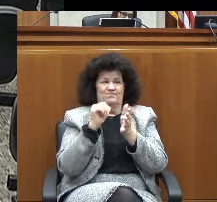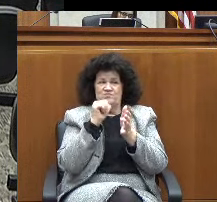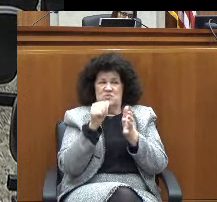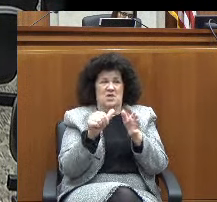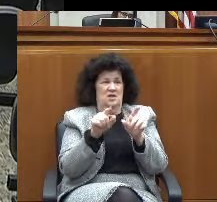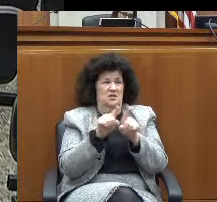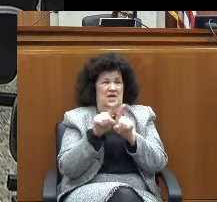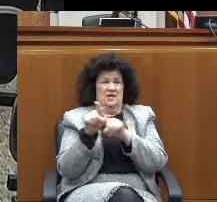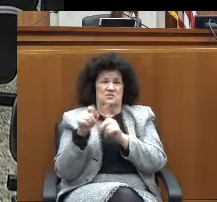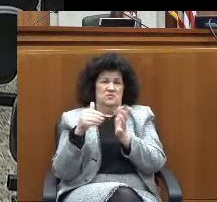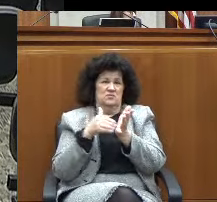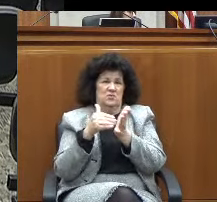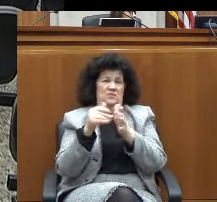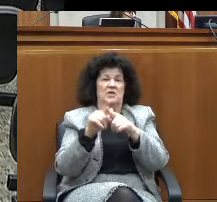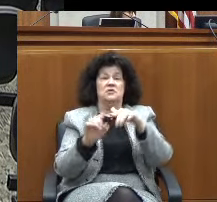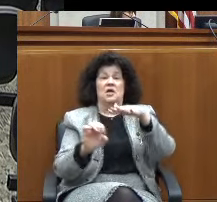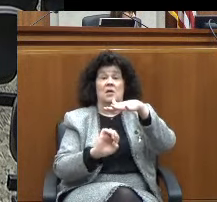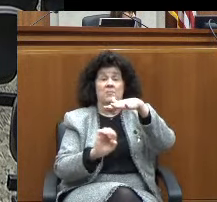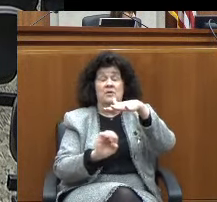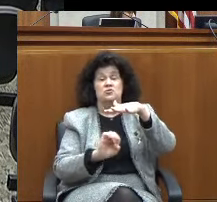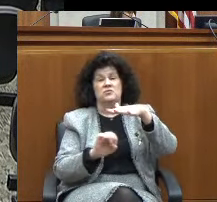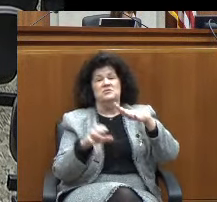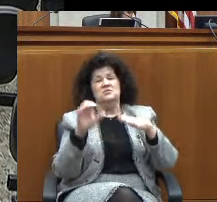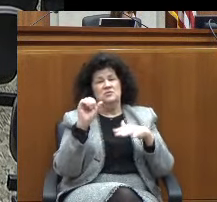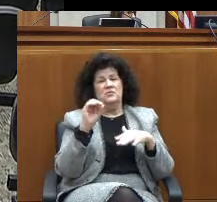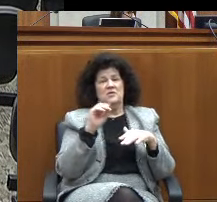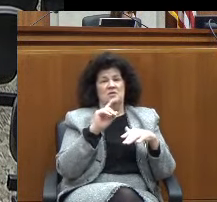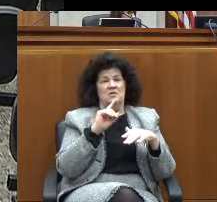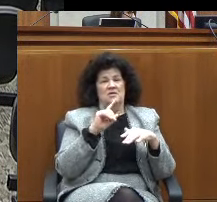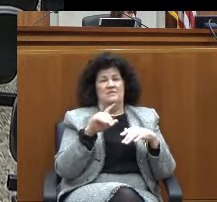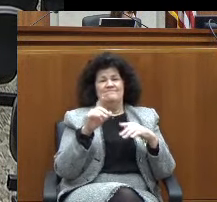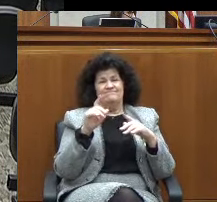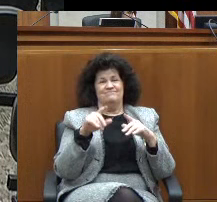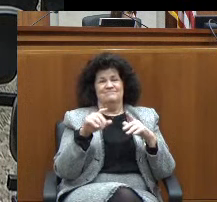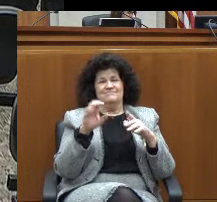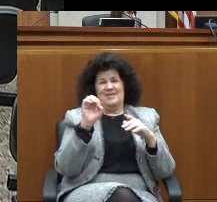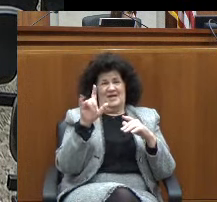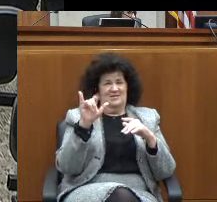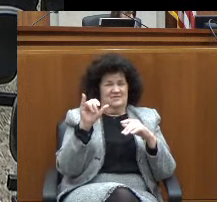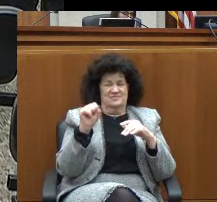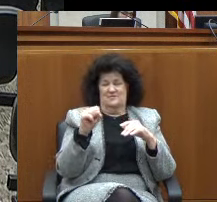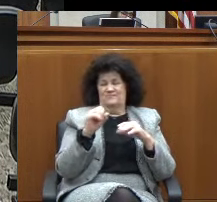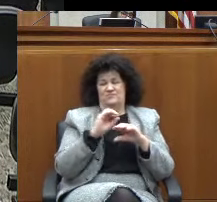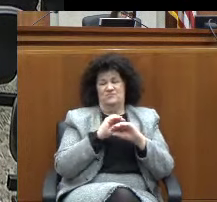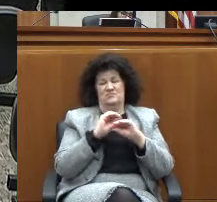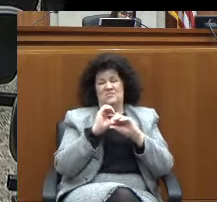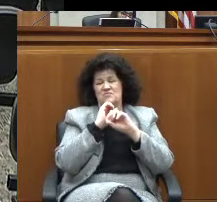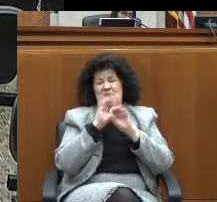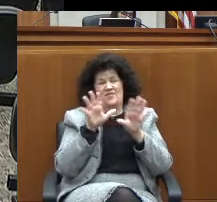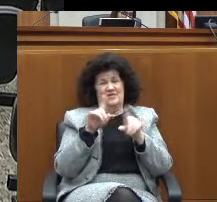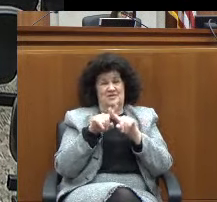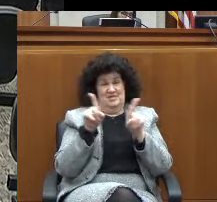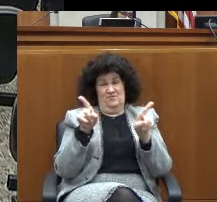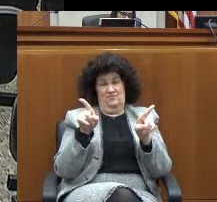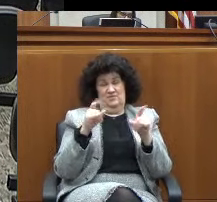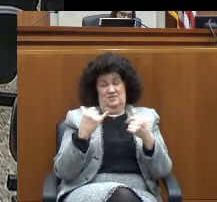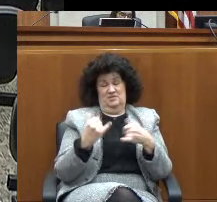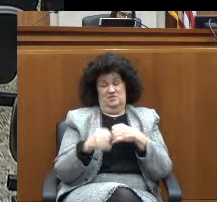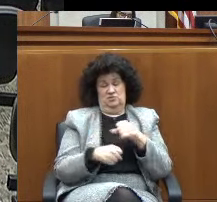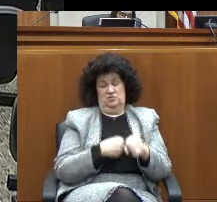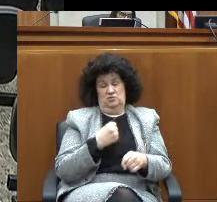not as frequent as our elementary and other grades. So it's definitely consistent. Ms. Ellis, I don't think there's anything different about that this